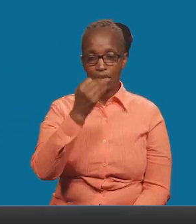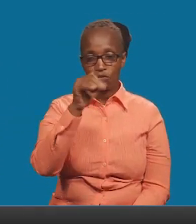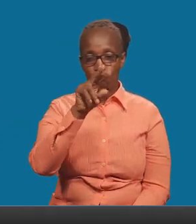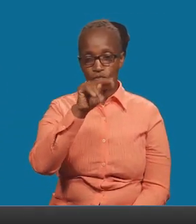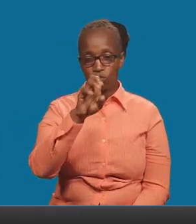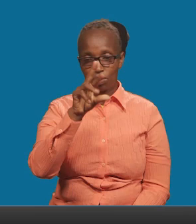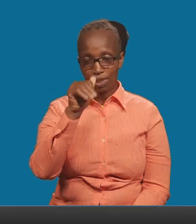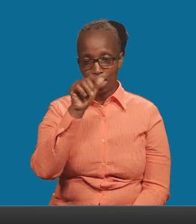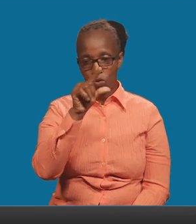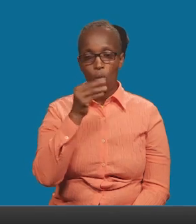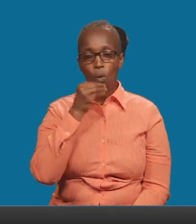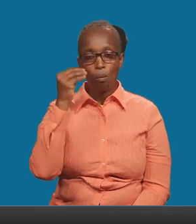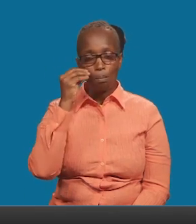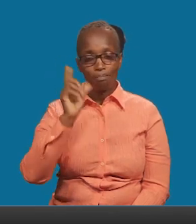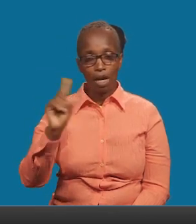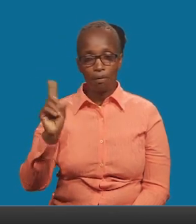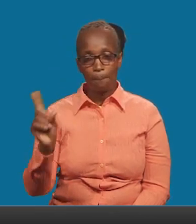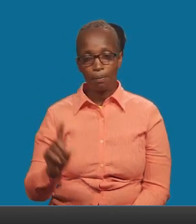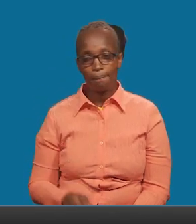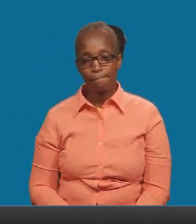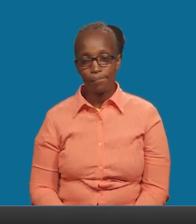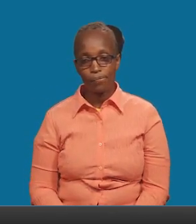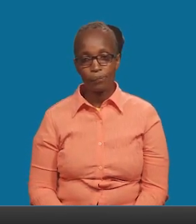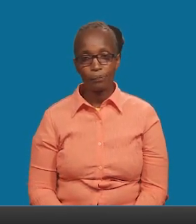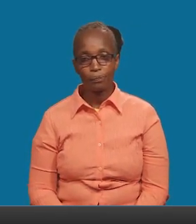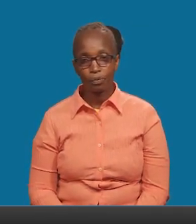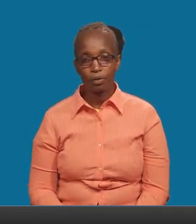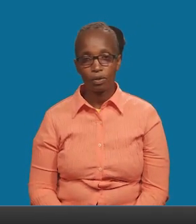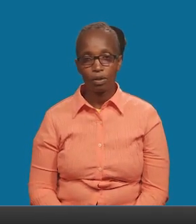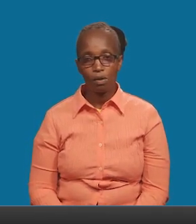Faith Ndeto, Undugu TV.